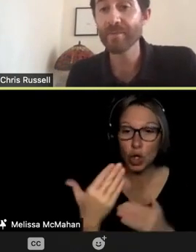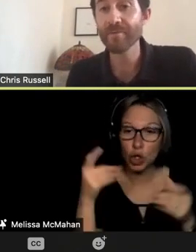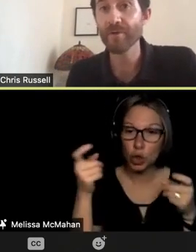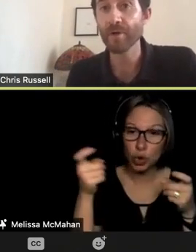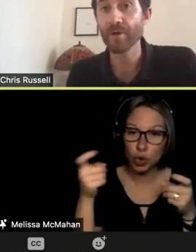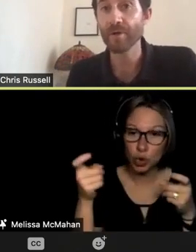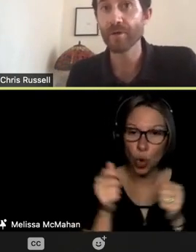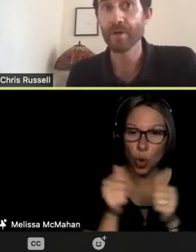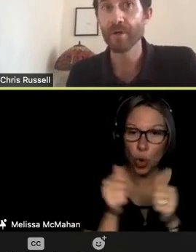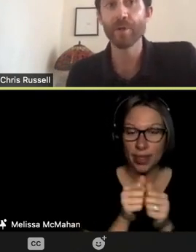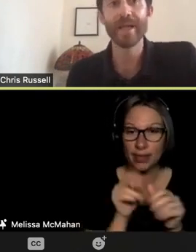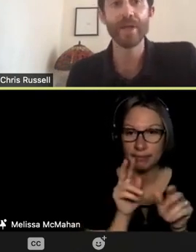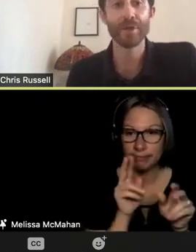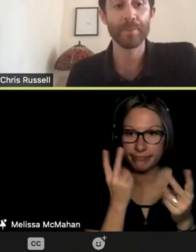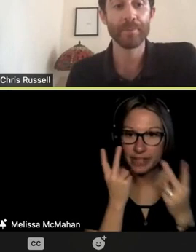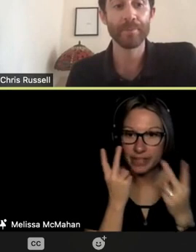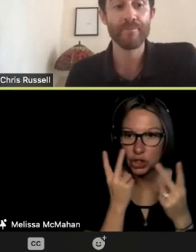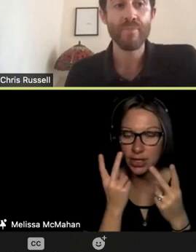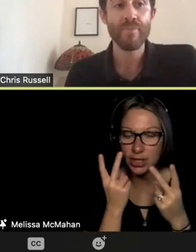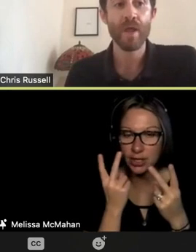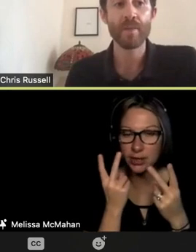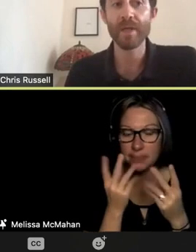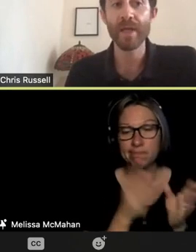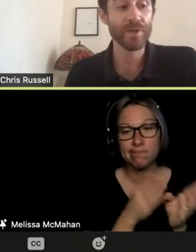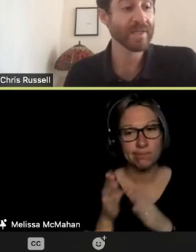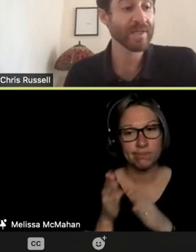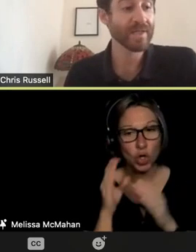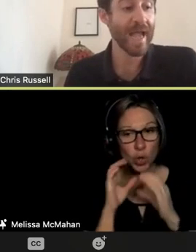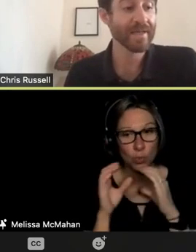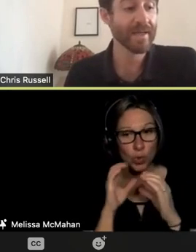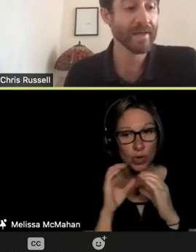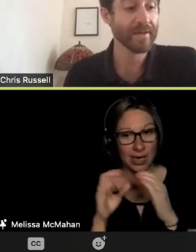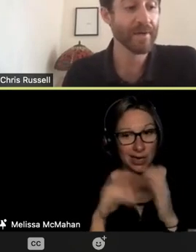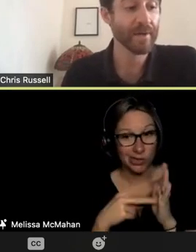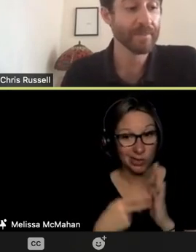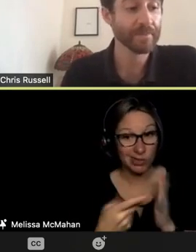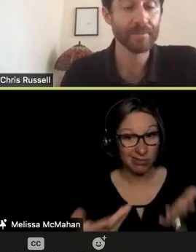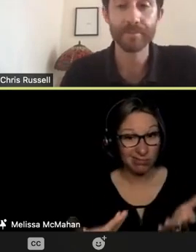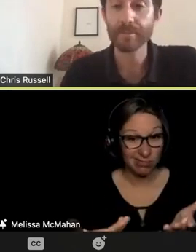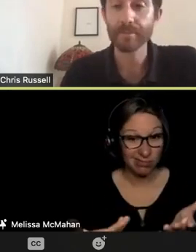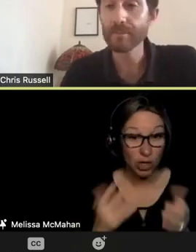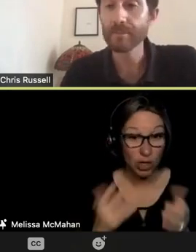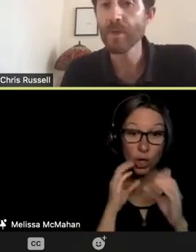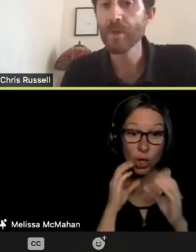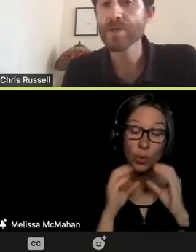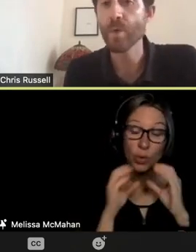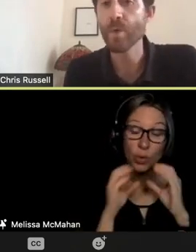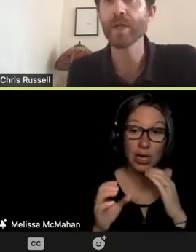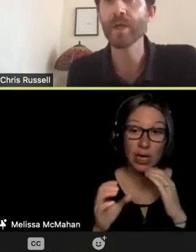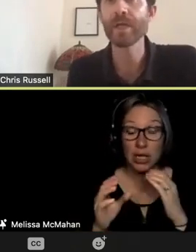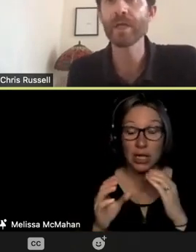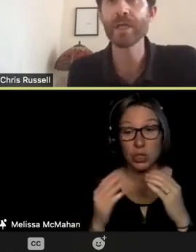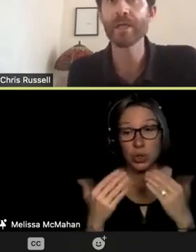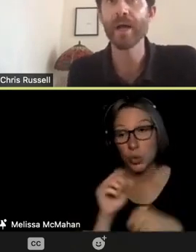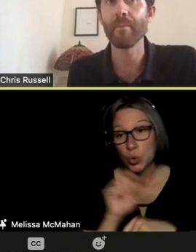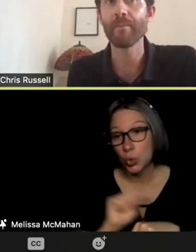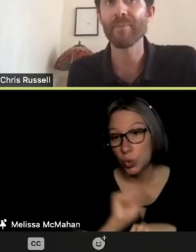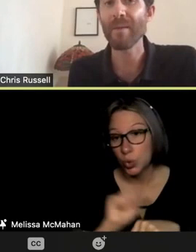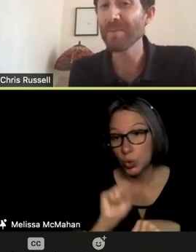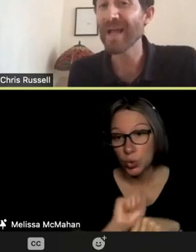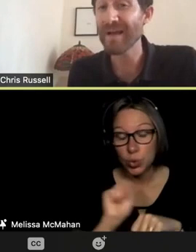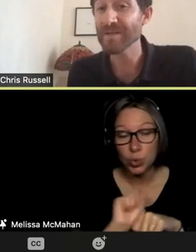what's that going to mean for communication? Communication is a taxing activity. So we're going to